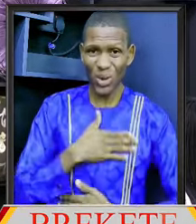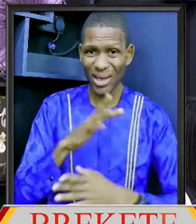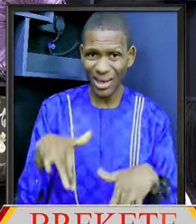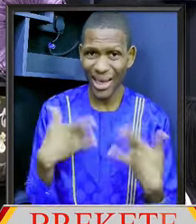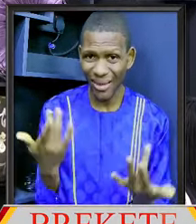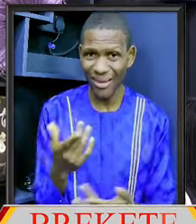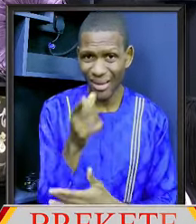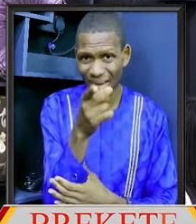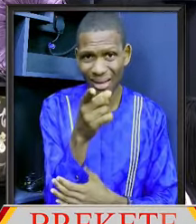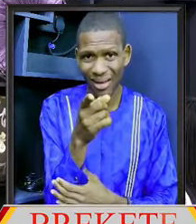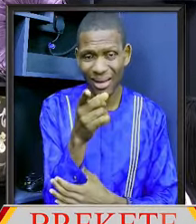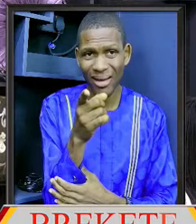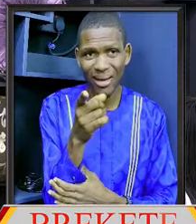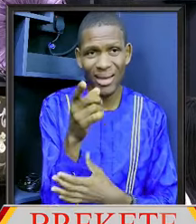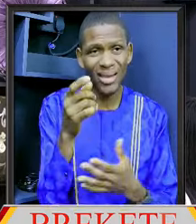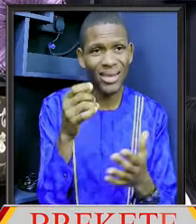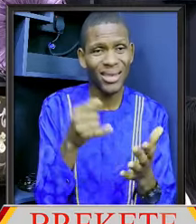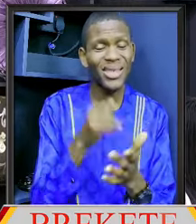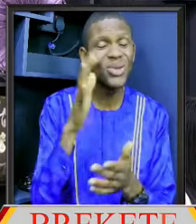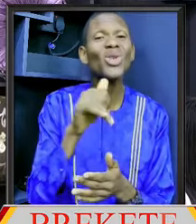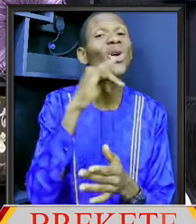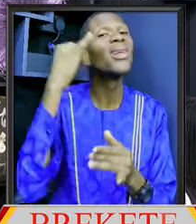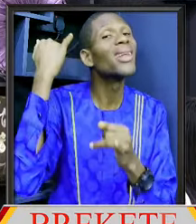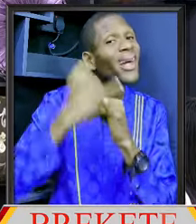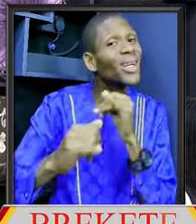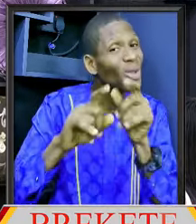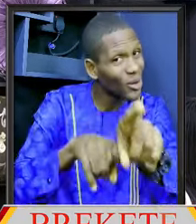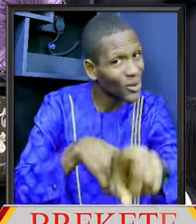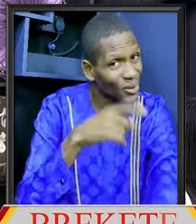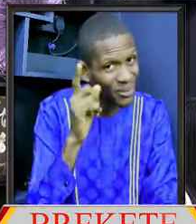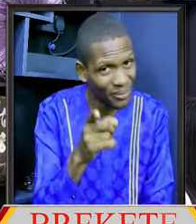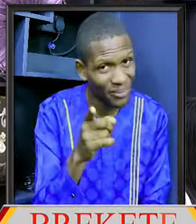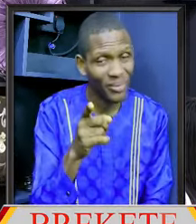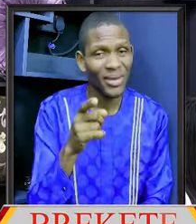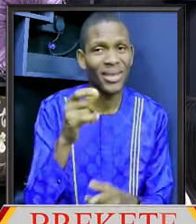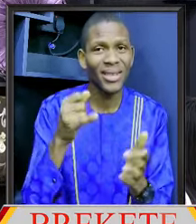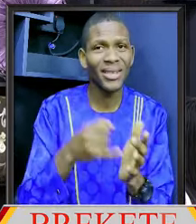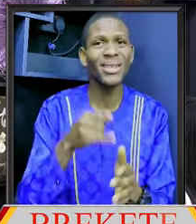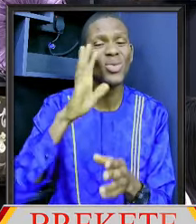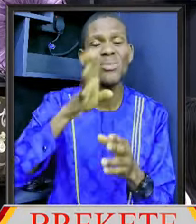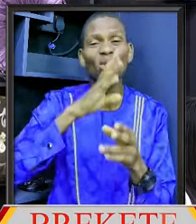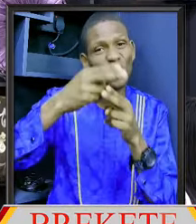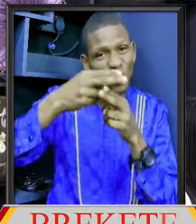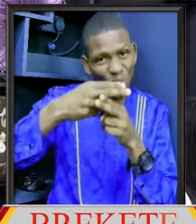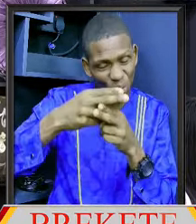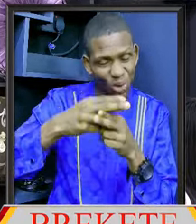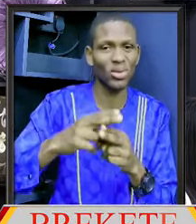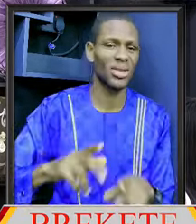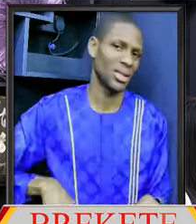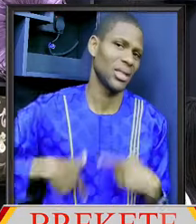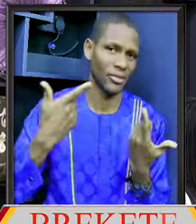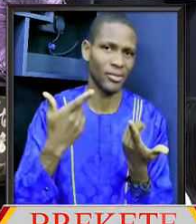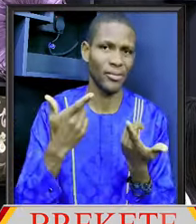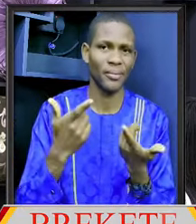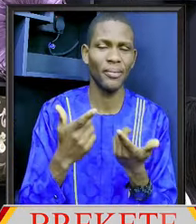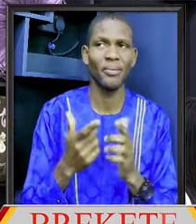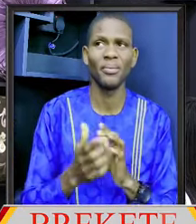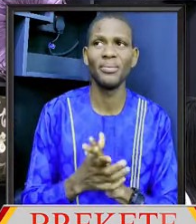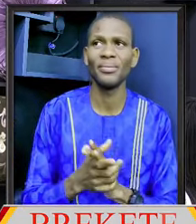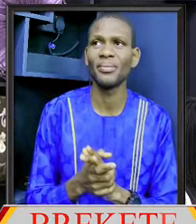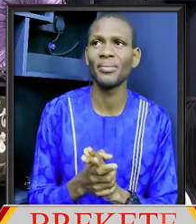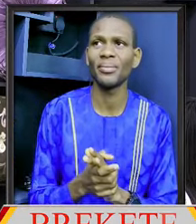Yes. It is not going to last. Oh. It is going to be short-lived.